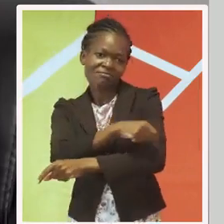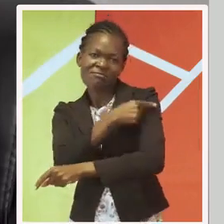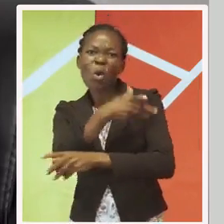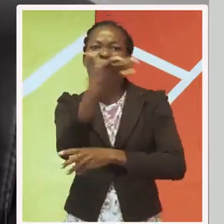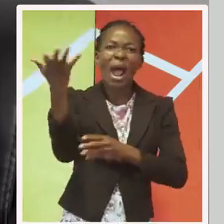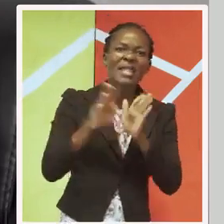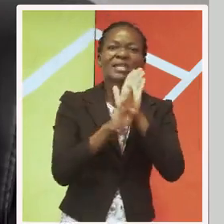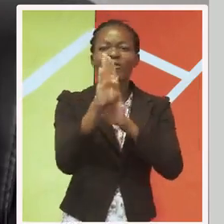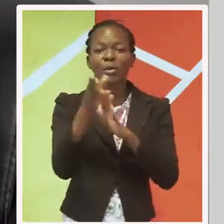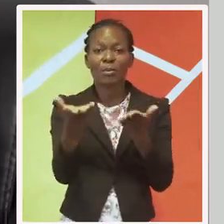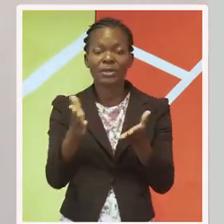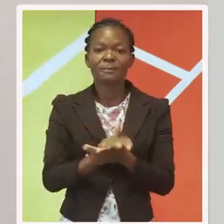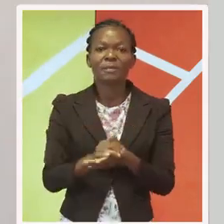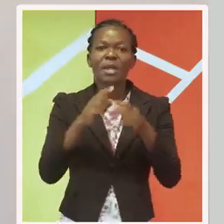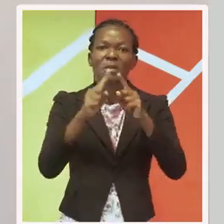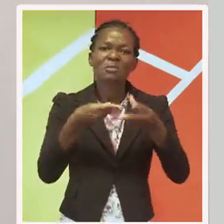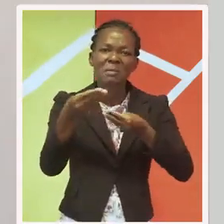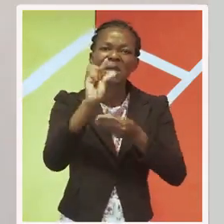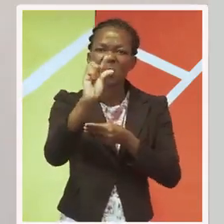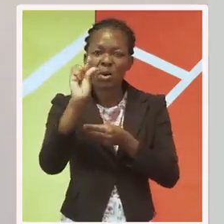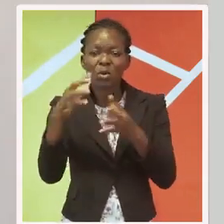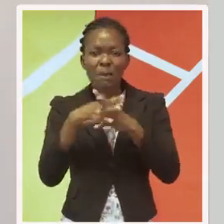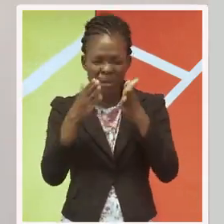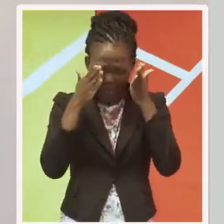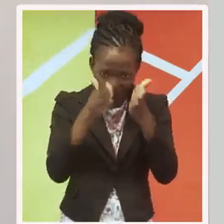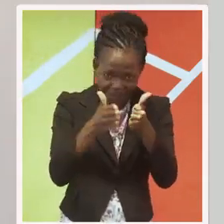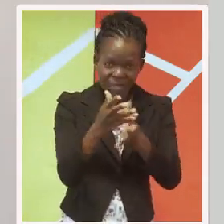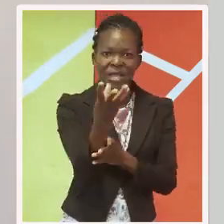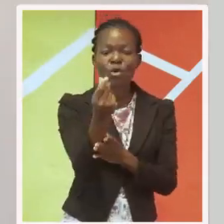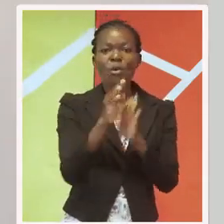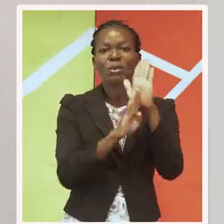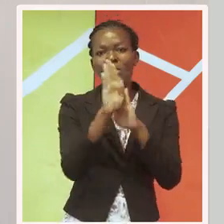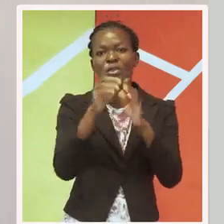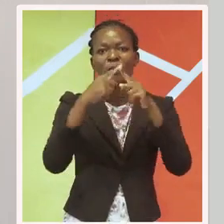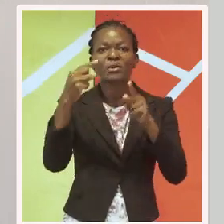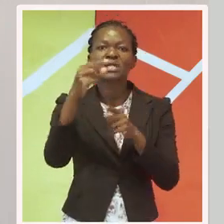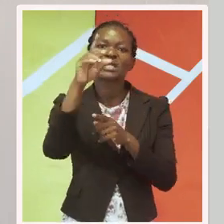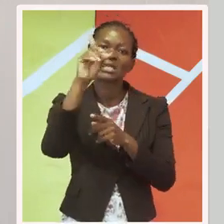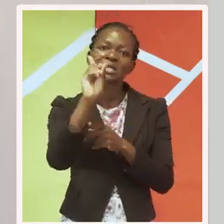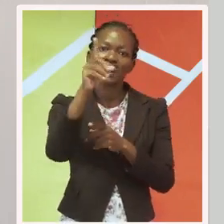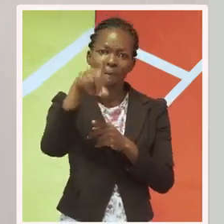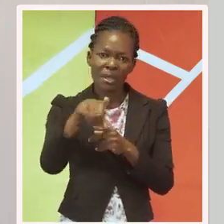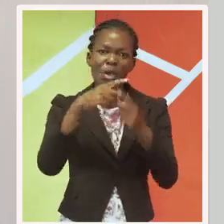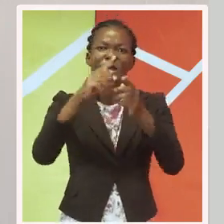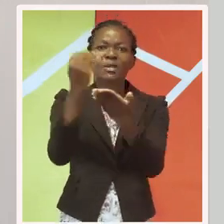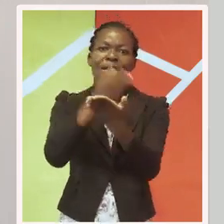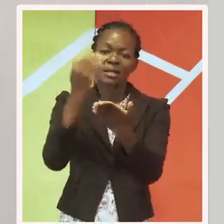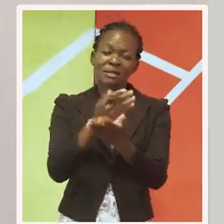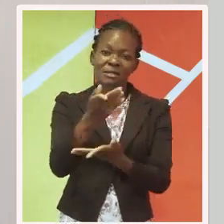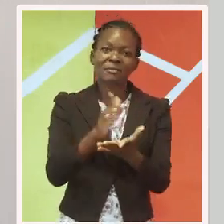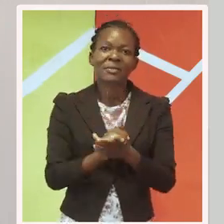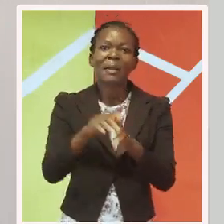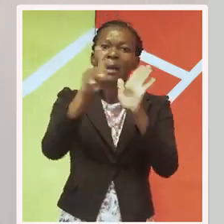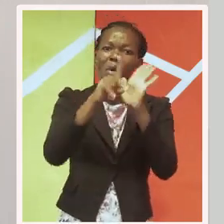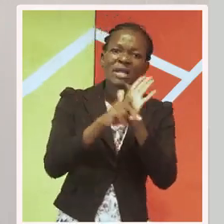other aspects of development. Macroeconomic policies look at the economic growth and GDP.